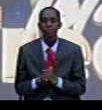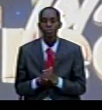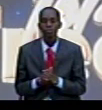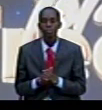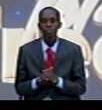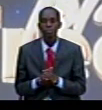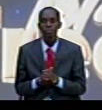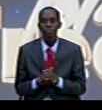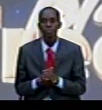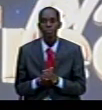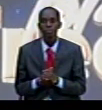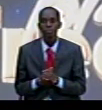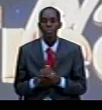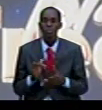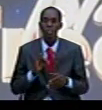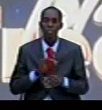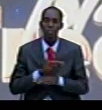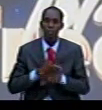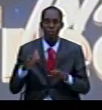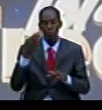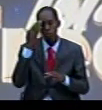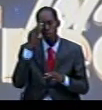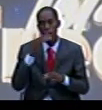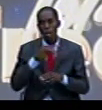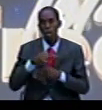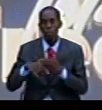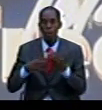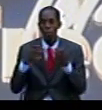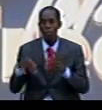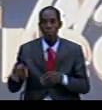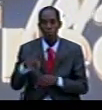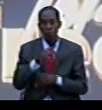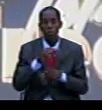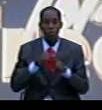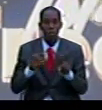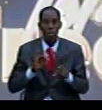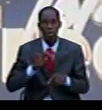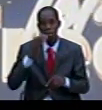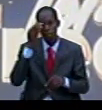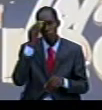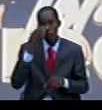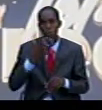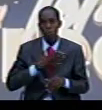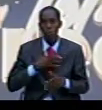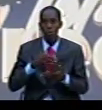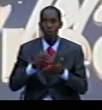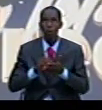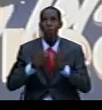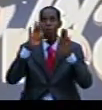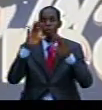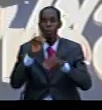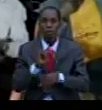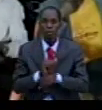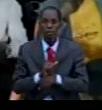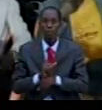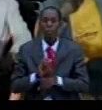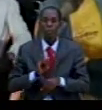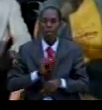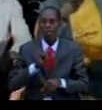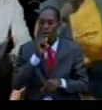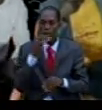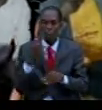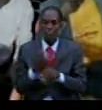So I don't know about a majority of you, but I know that my own miracle, I am taking it home